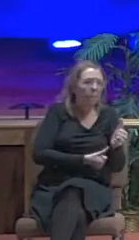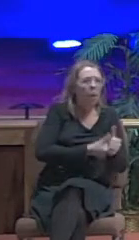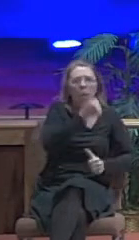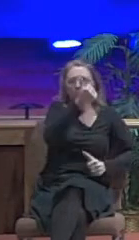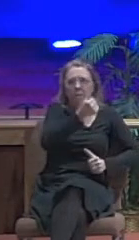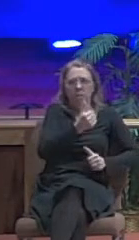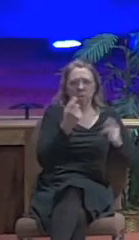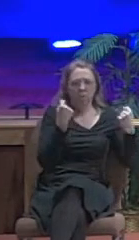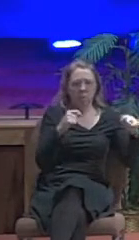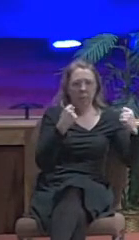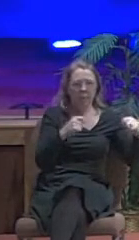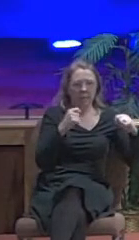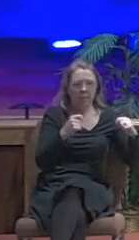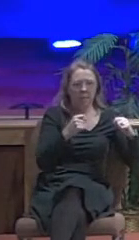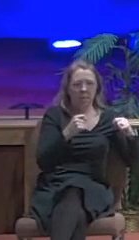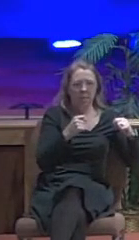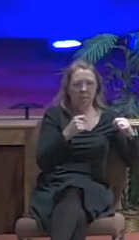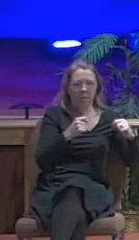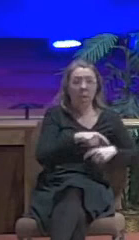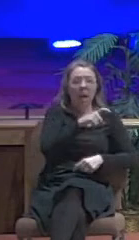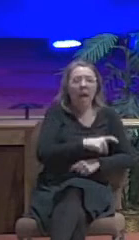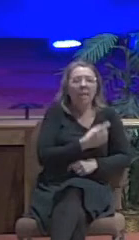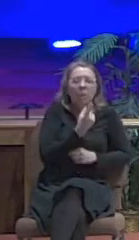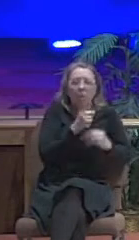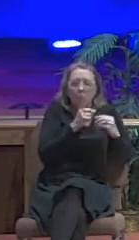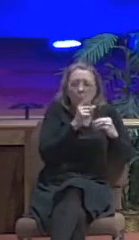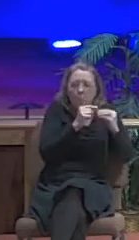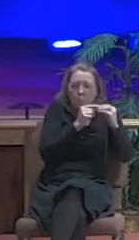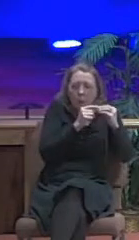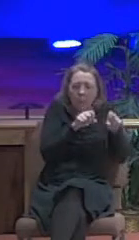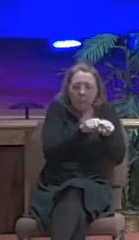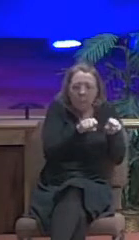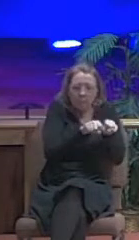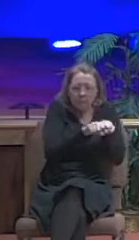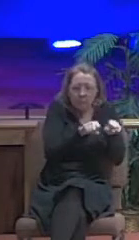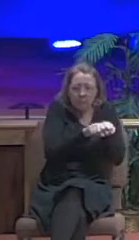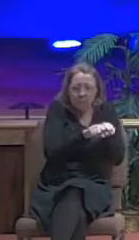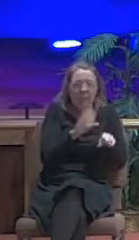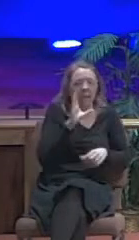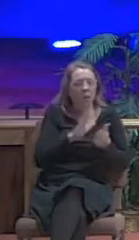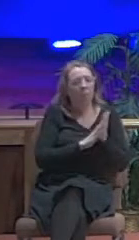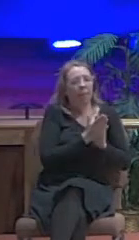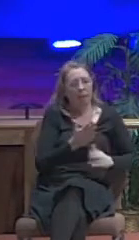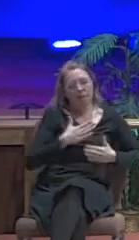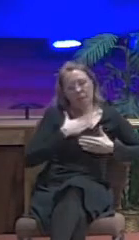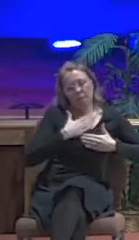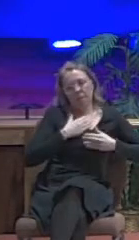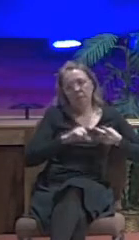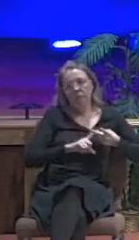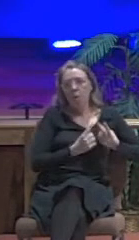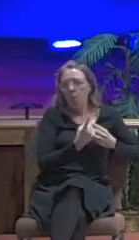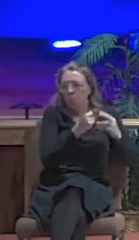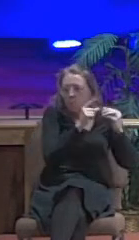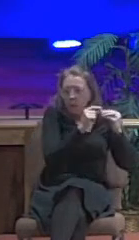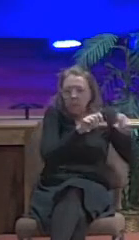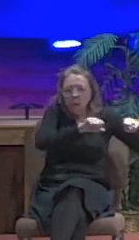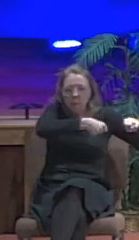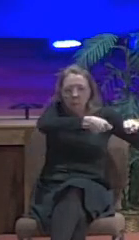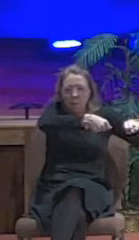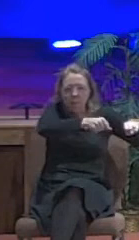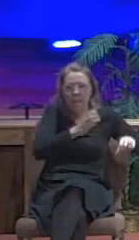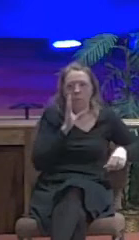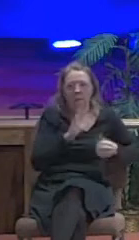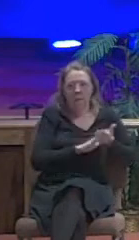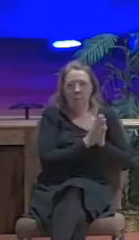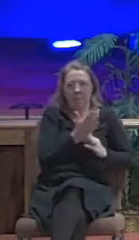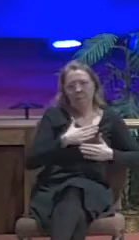Just need another pair of shoes to make you happy. Just need another motorcycle. Just need another set of golf